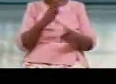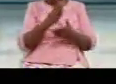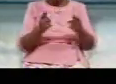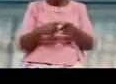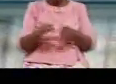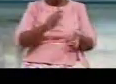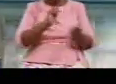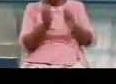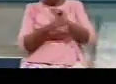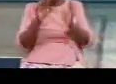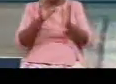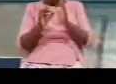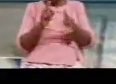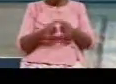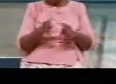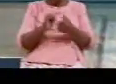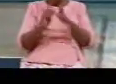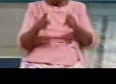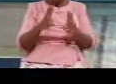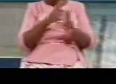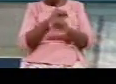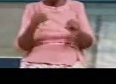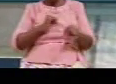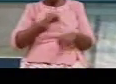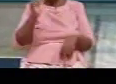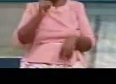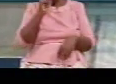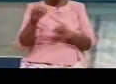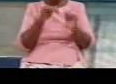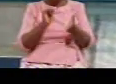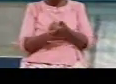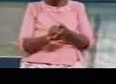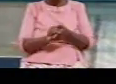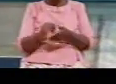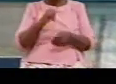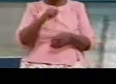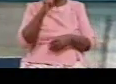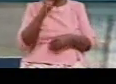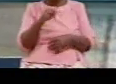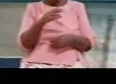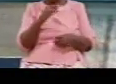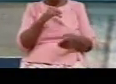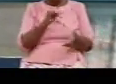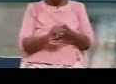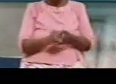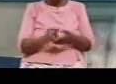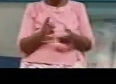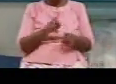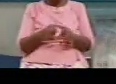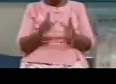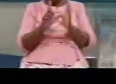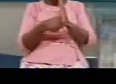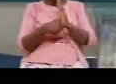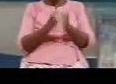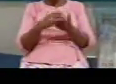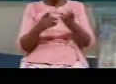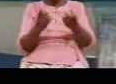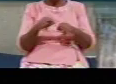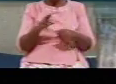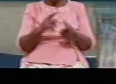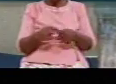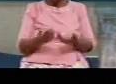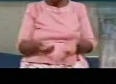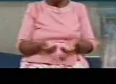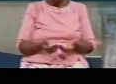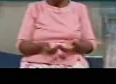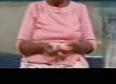he said, no, I will not. No, I will not. And one day the devil comes and he says, now, you've been so